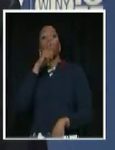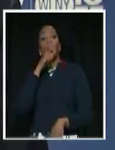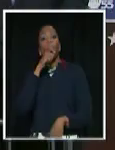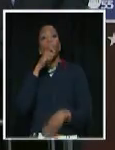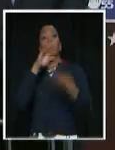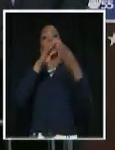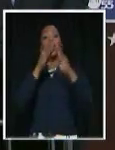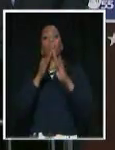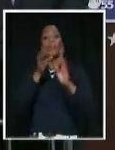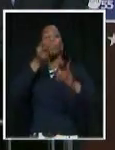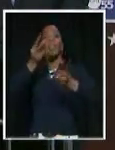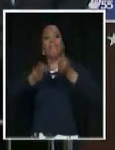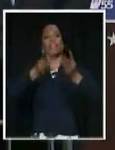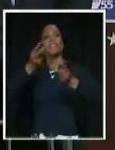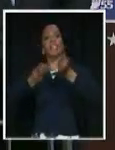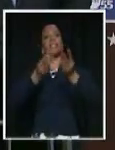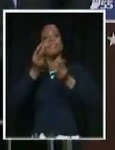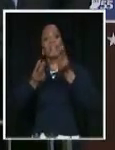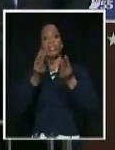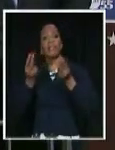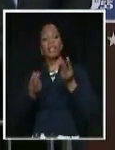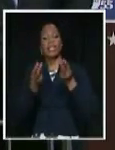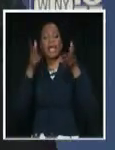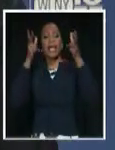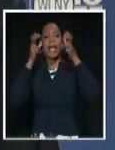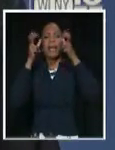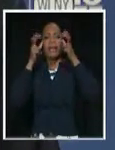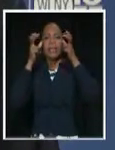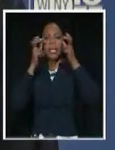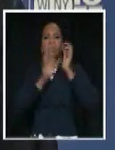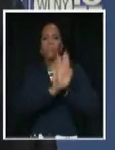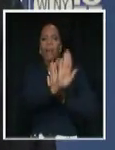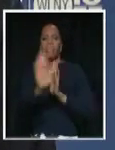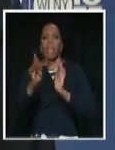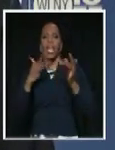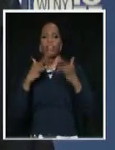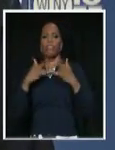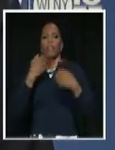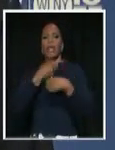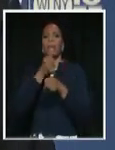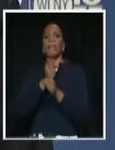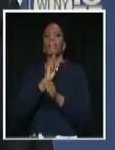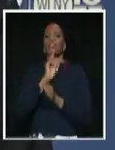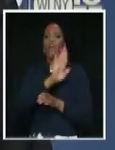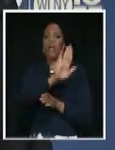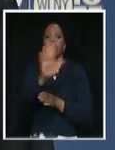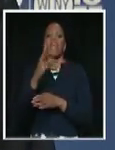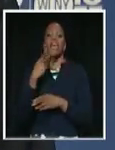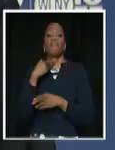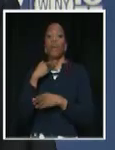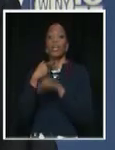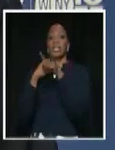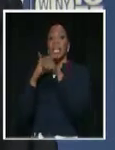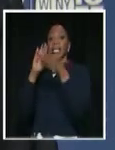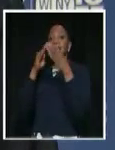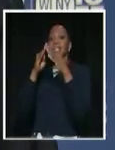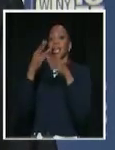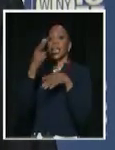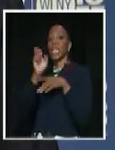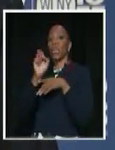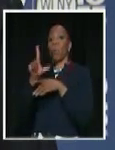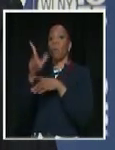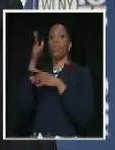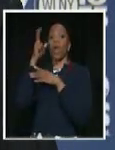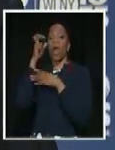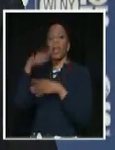into communities, listen to what people are concerned about, make sure their voices are heard at City Hall, and address key issues in the city. And I think